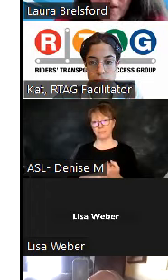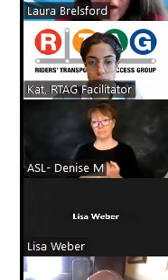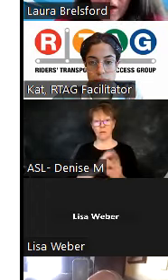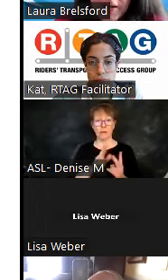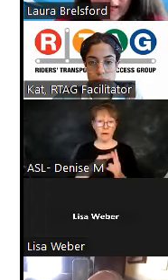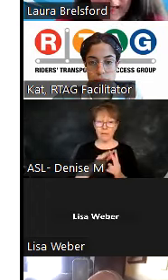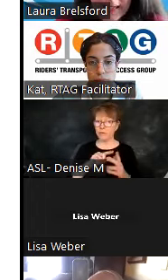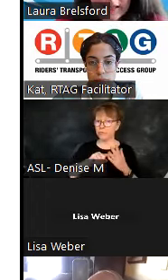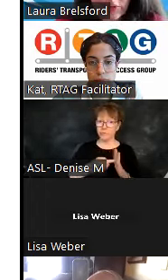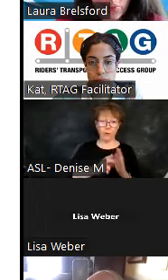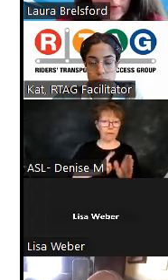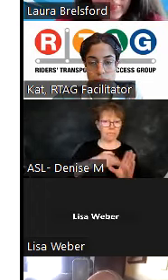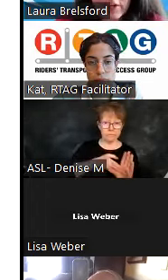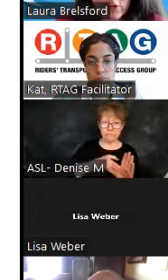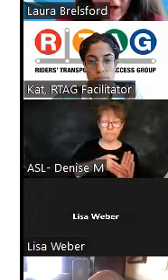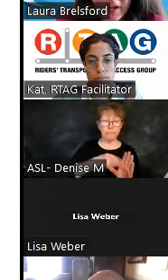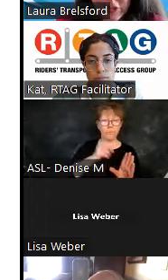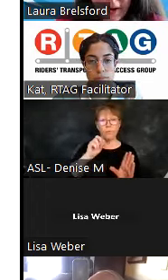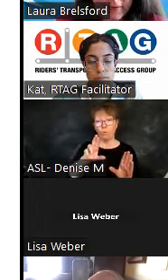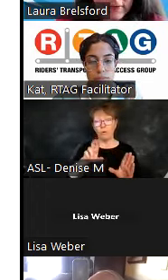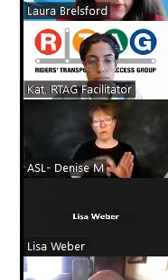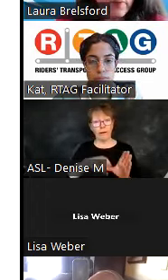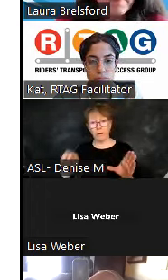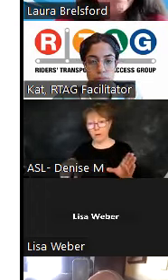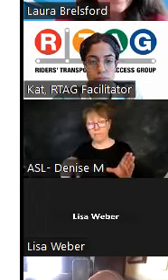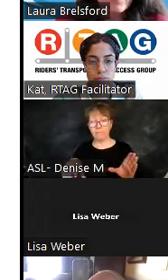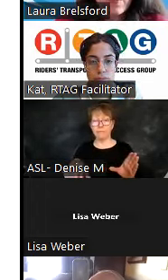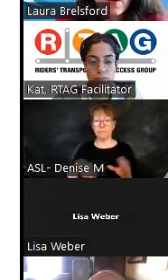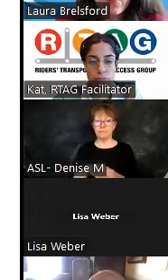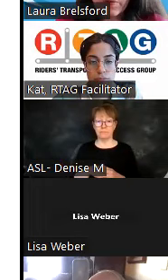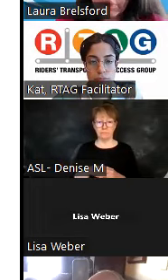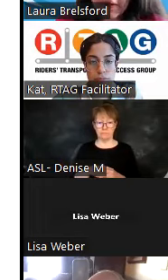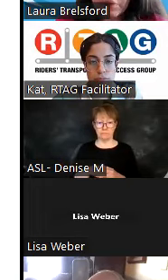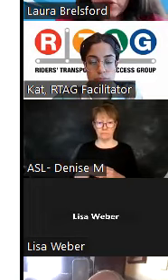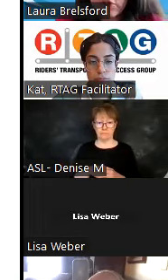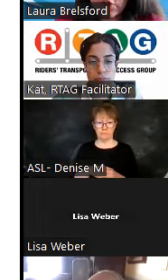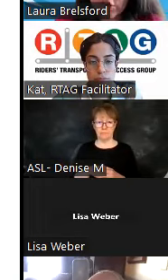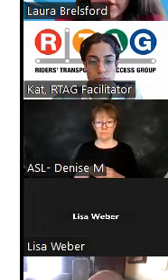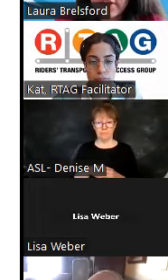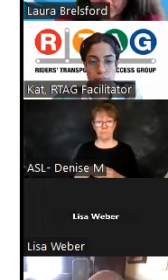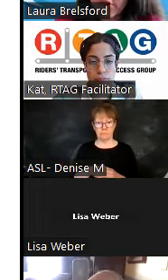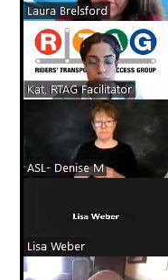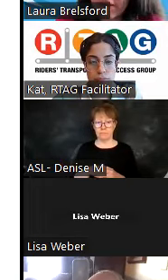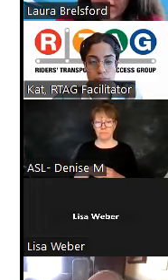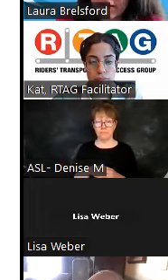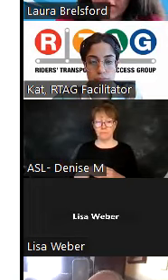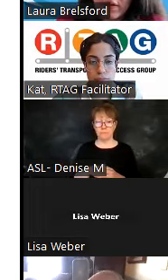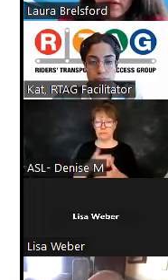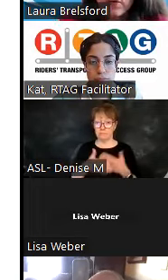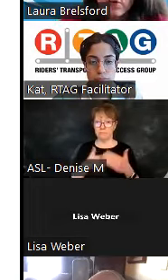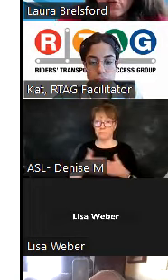either end of their trip. And with that new contract, we were able to secure additional